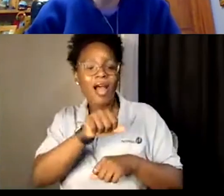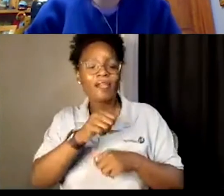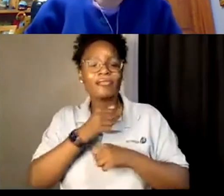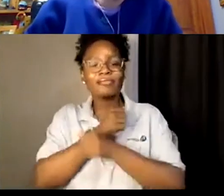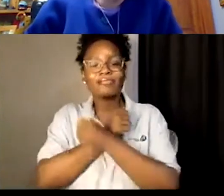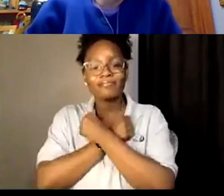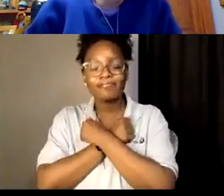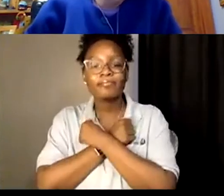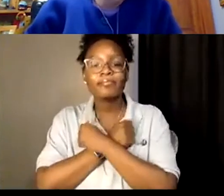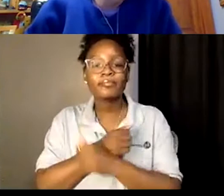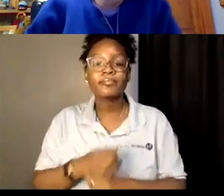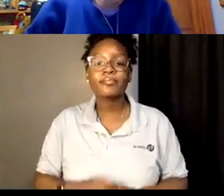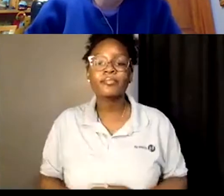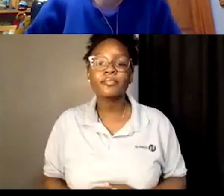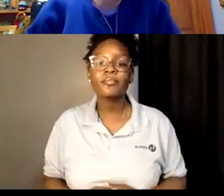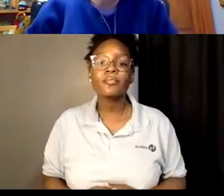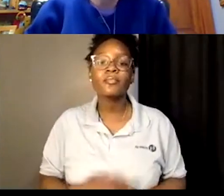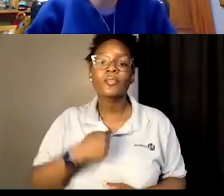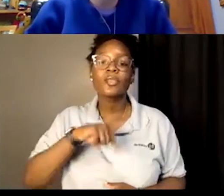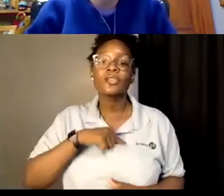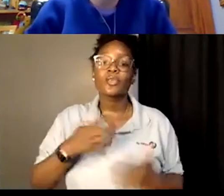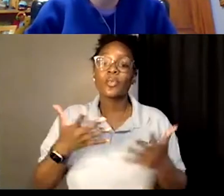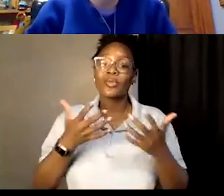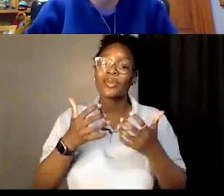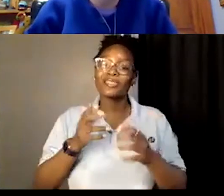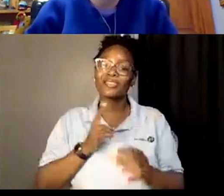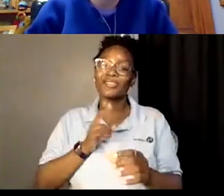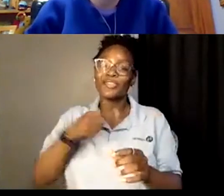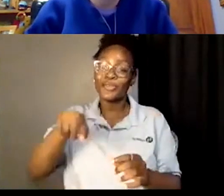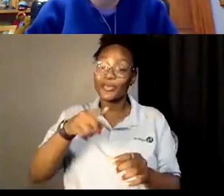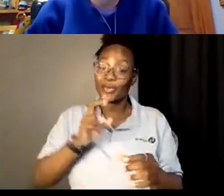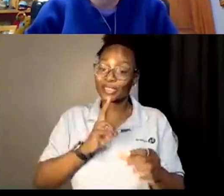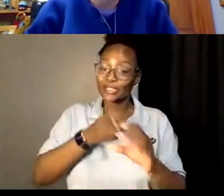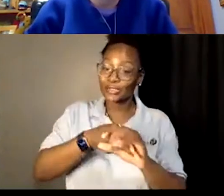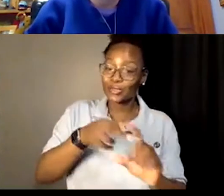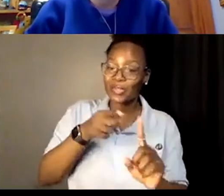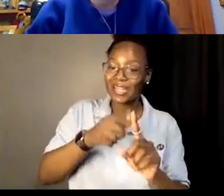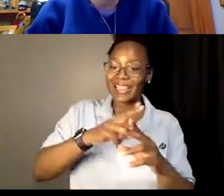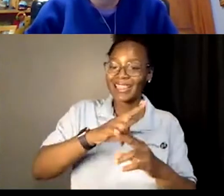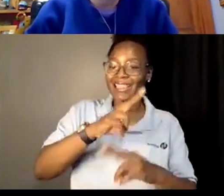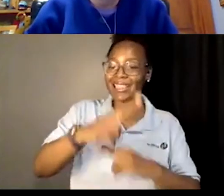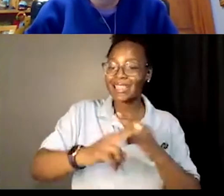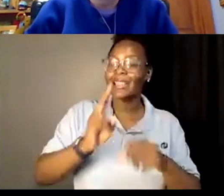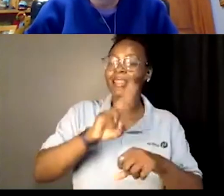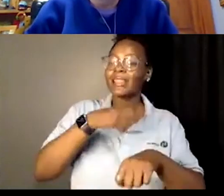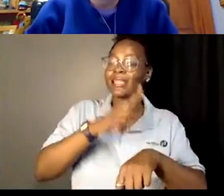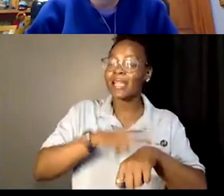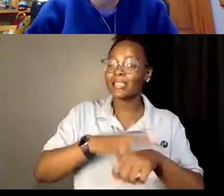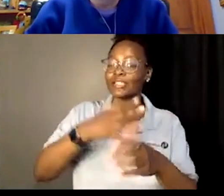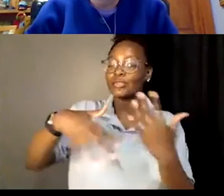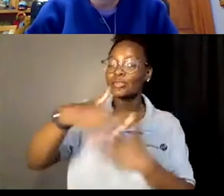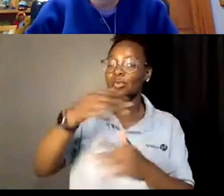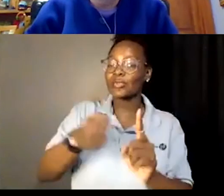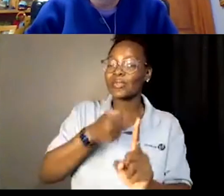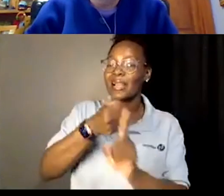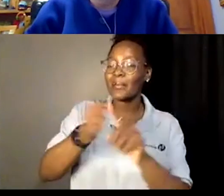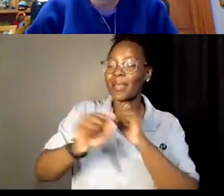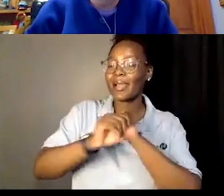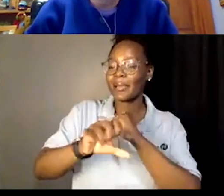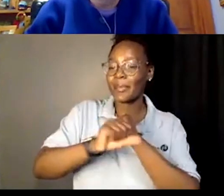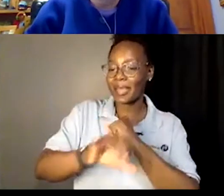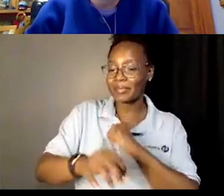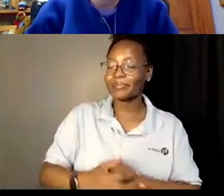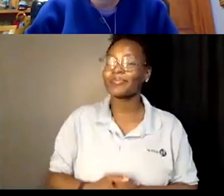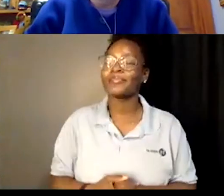collective make the difference. So join the National Social Impact Campaign. And we have a short video